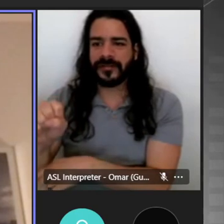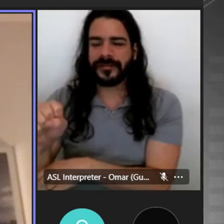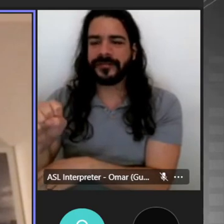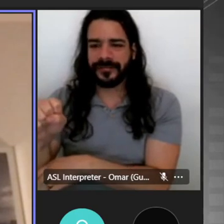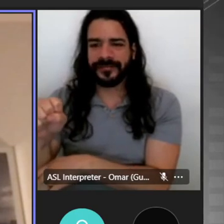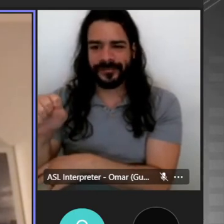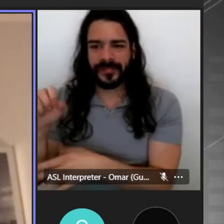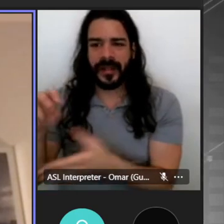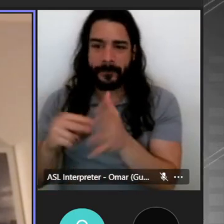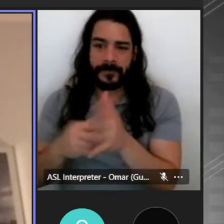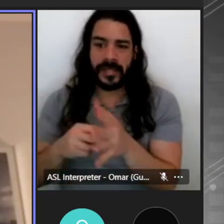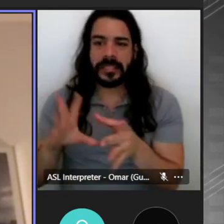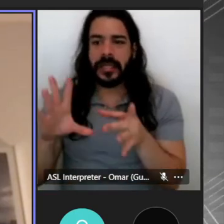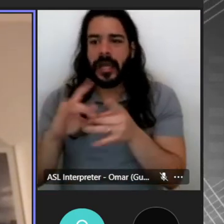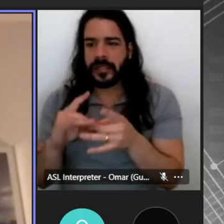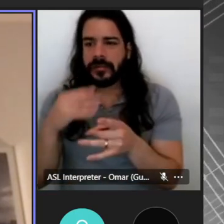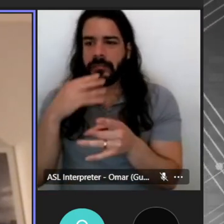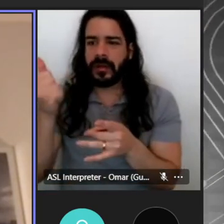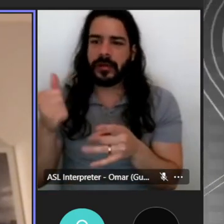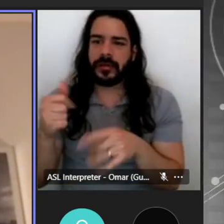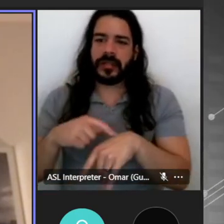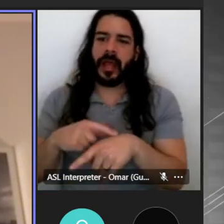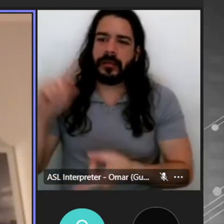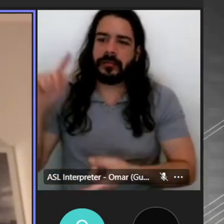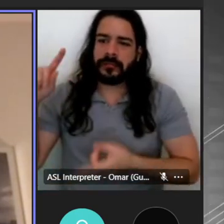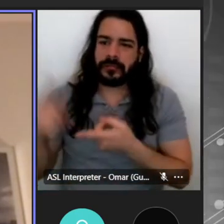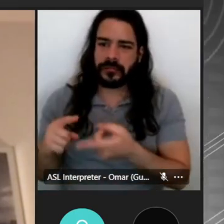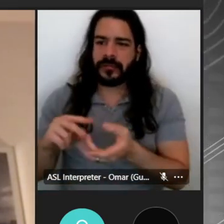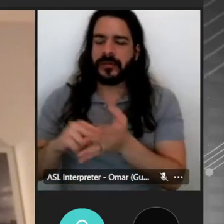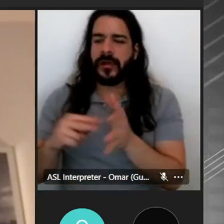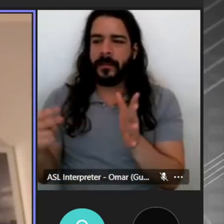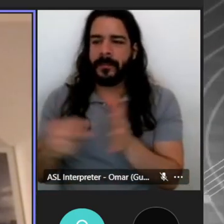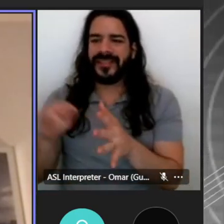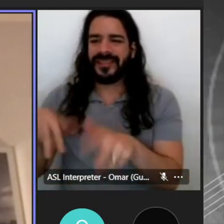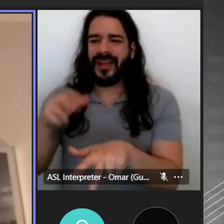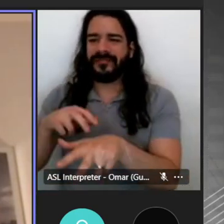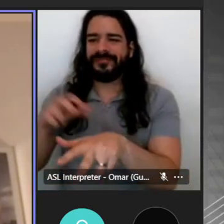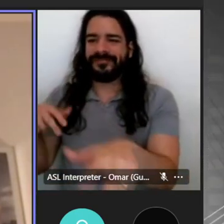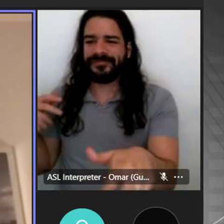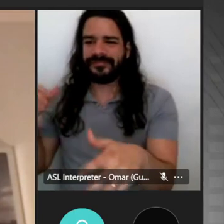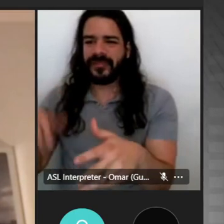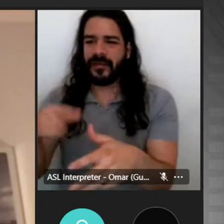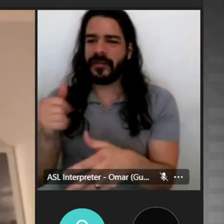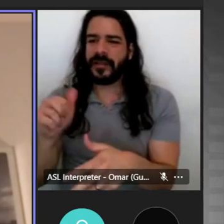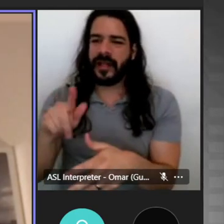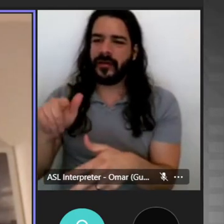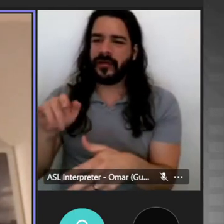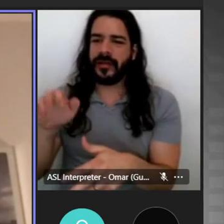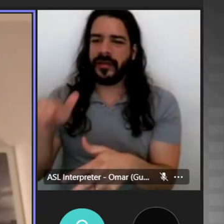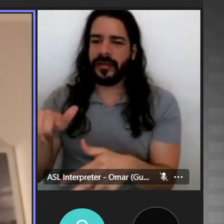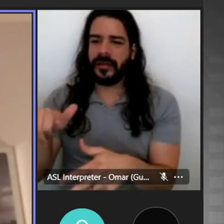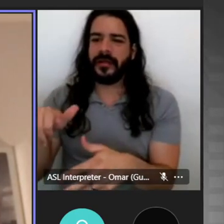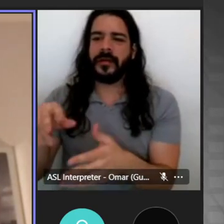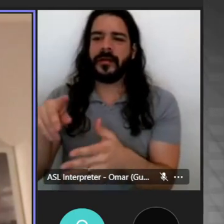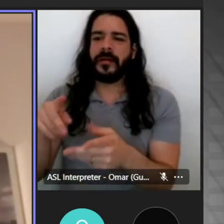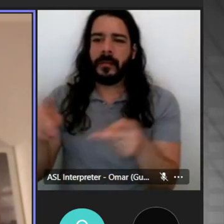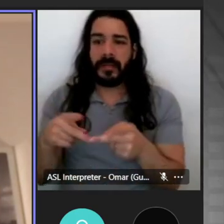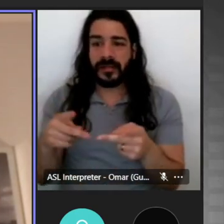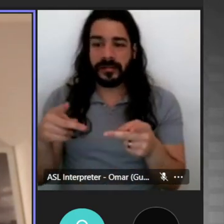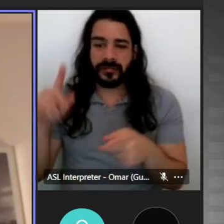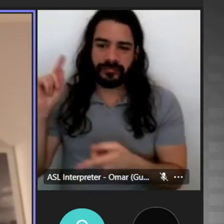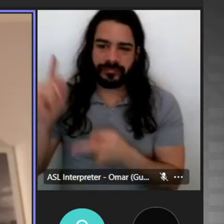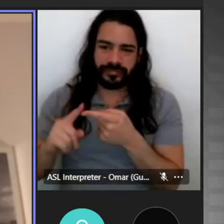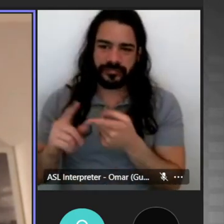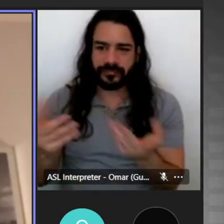stop, you could miss the connection. And it would speed up your connection and it would speed up the time. And again, ease the pressure at the choke point of Gallery